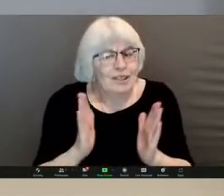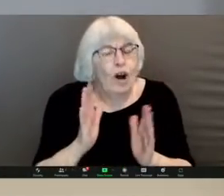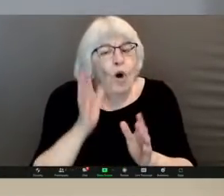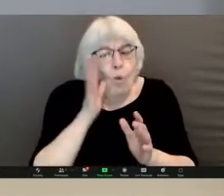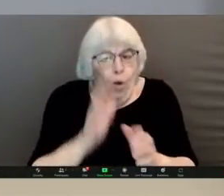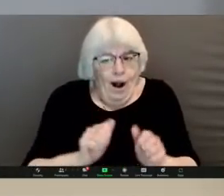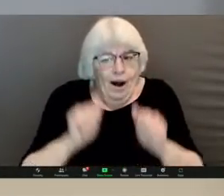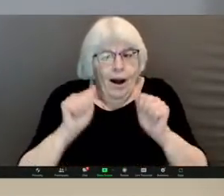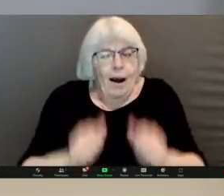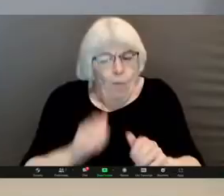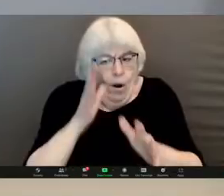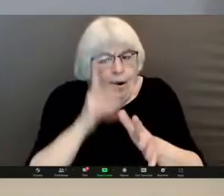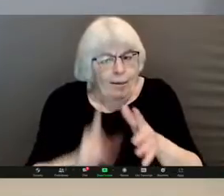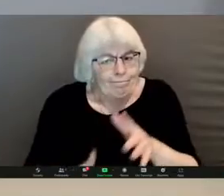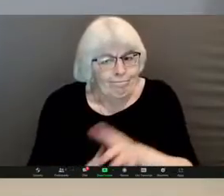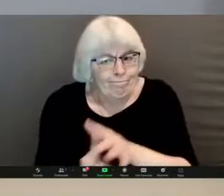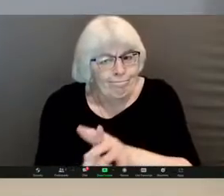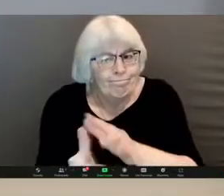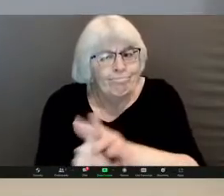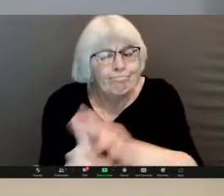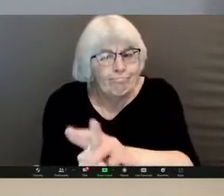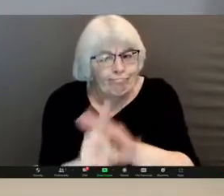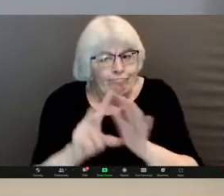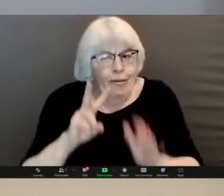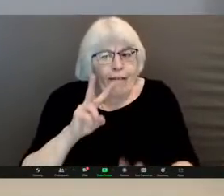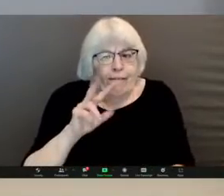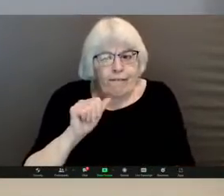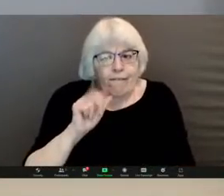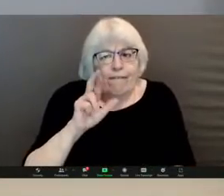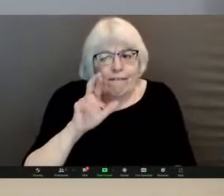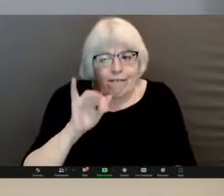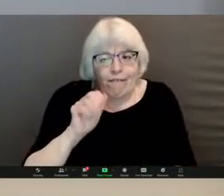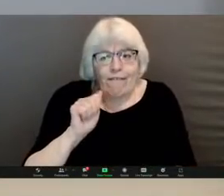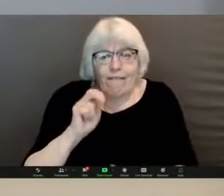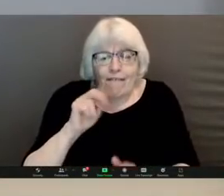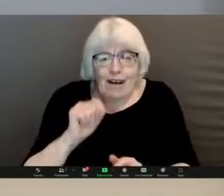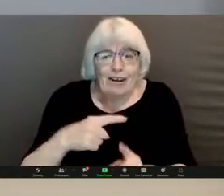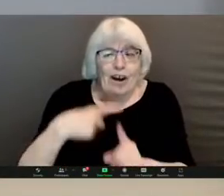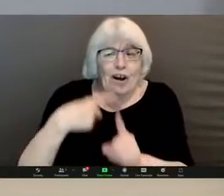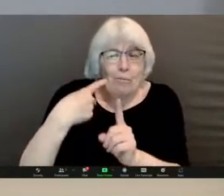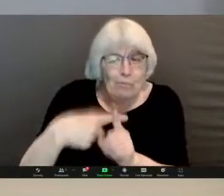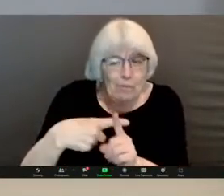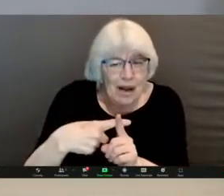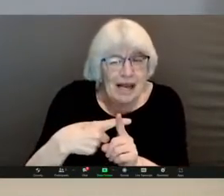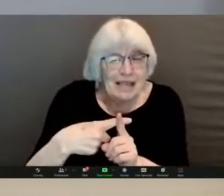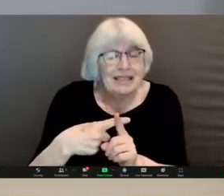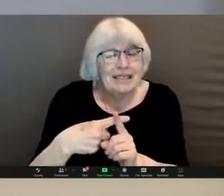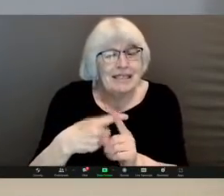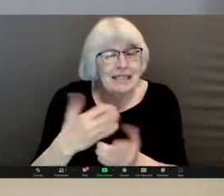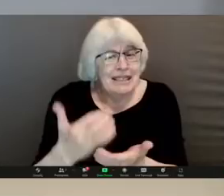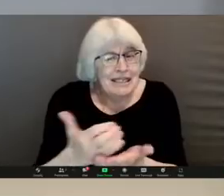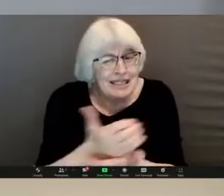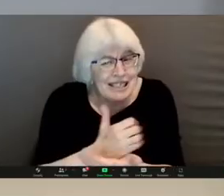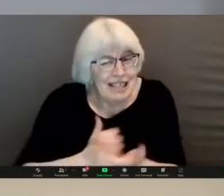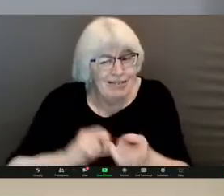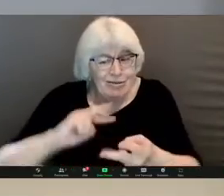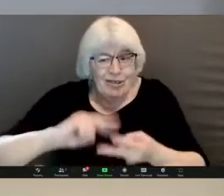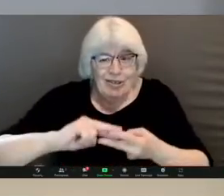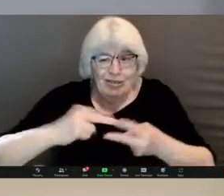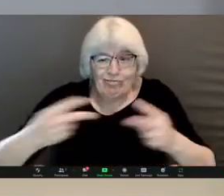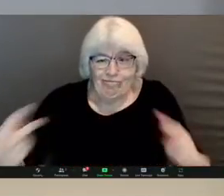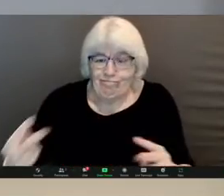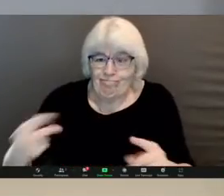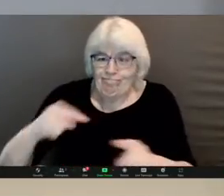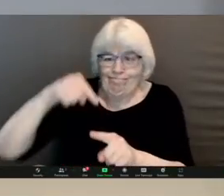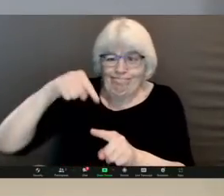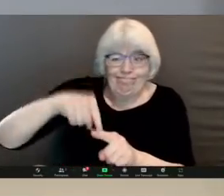risk of variants with the ability to evade vaccine protection. Recently, Dr. Theresa Tam, Chief Public